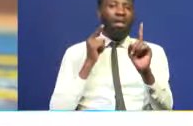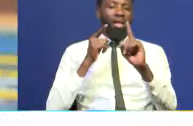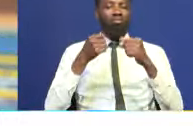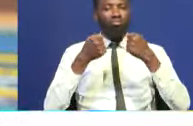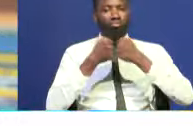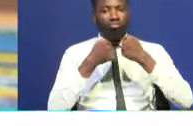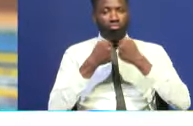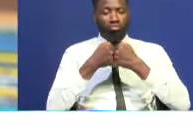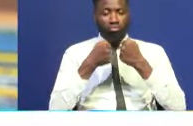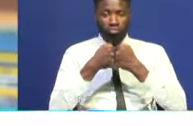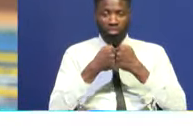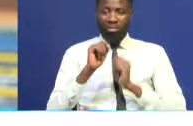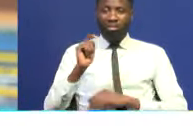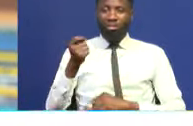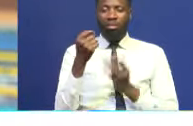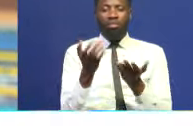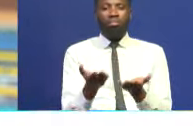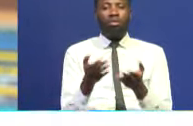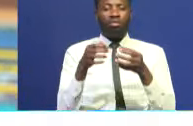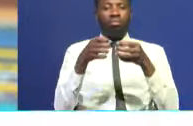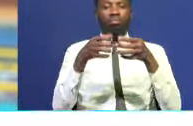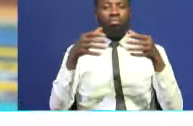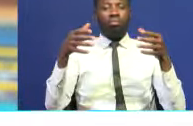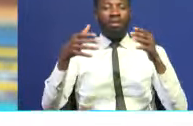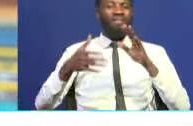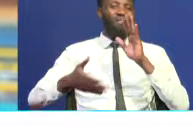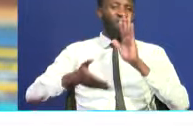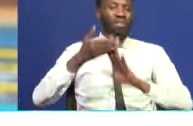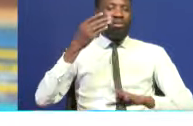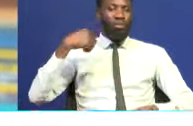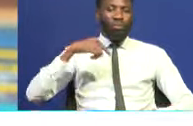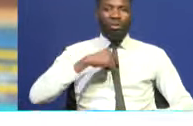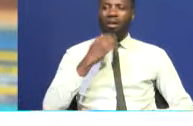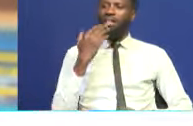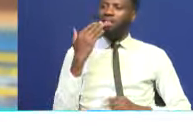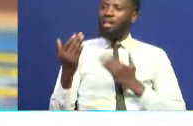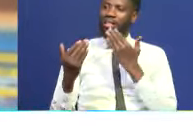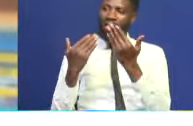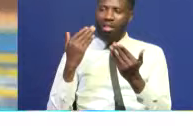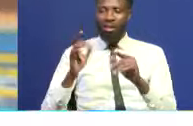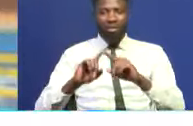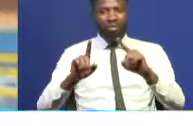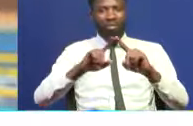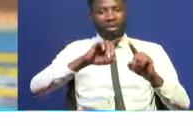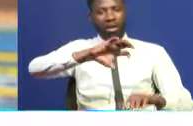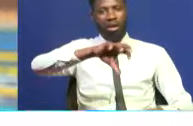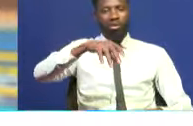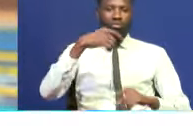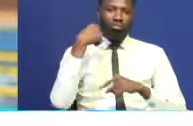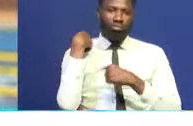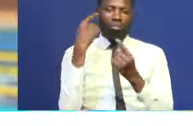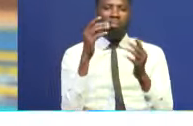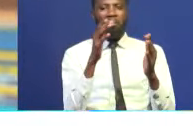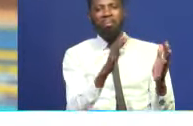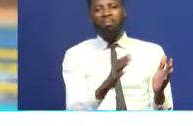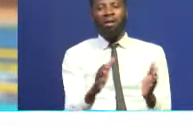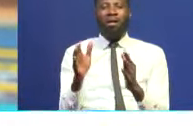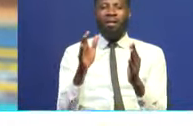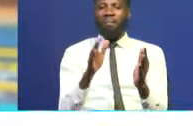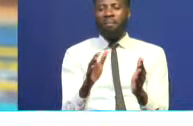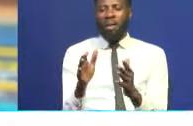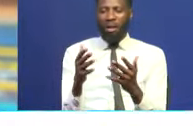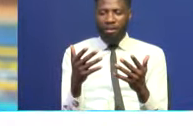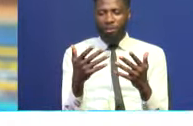Kenya growing very fast, and we really thank the various counties that have been organizing various meets, which has brought